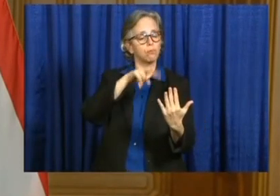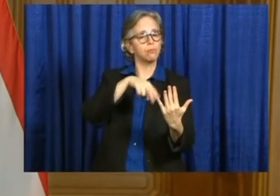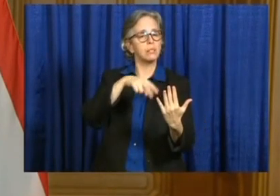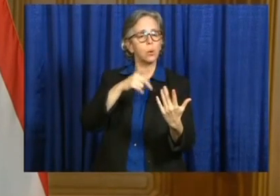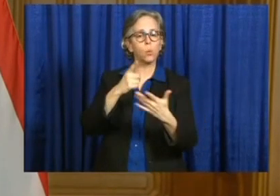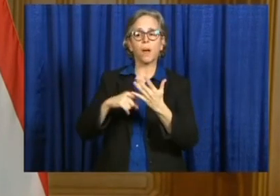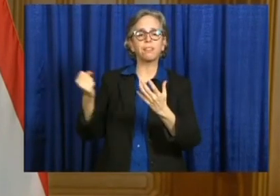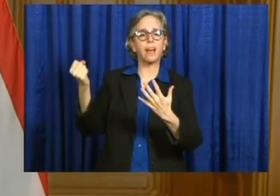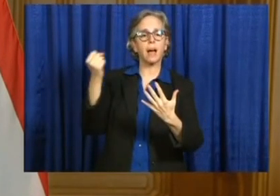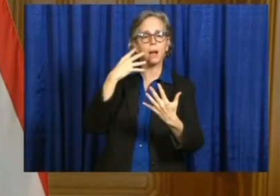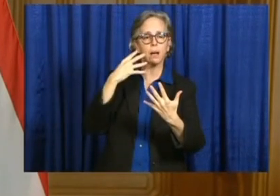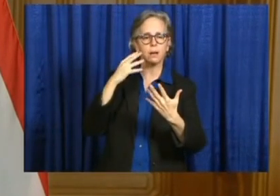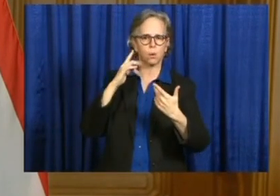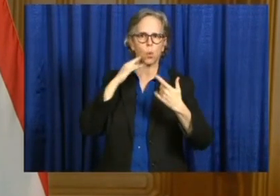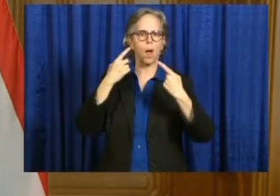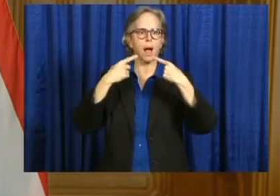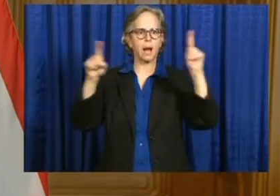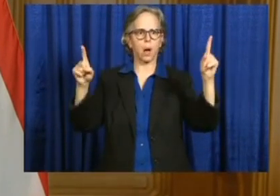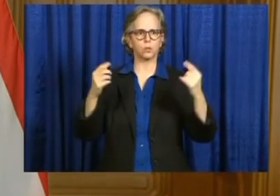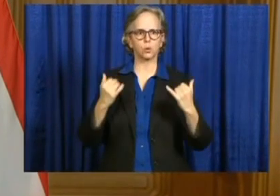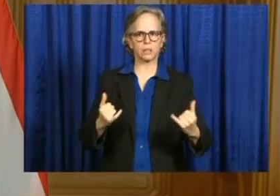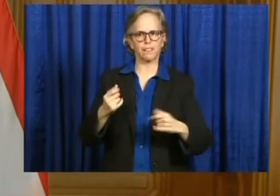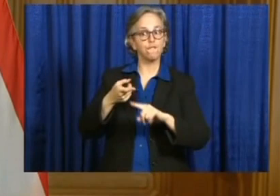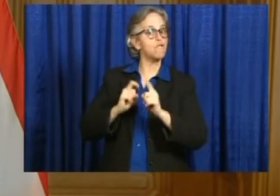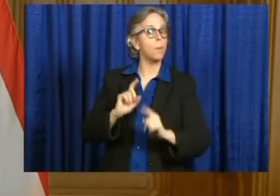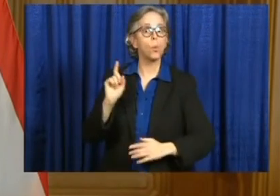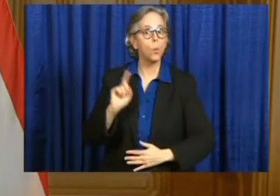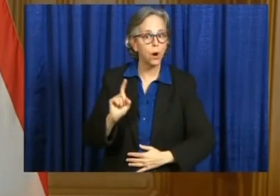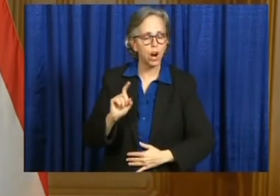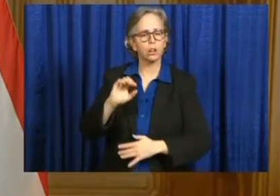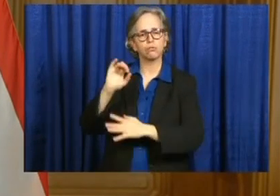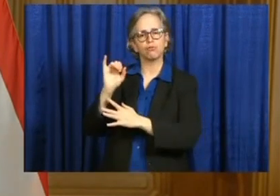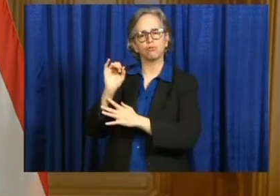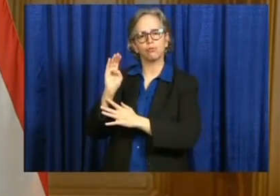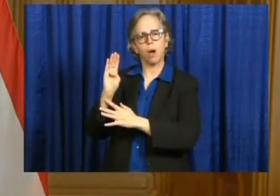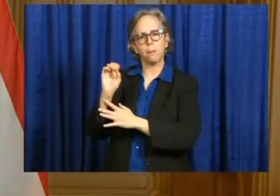today, and we're very excited about that announcement.